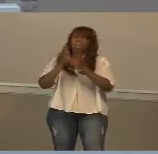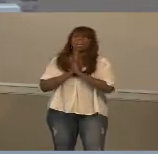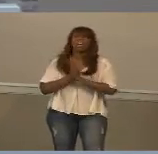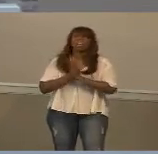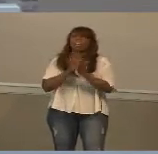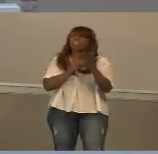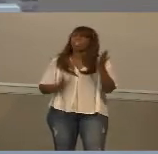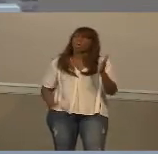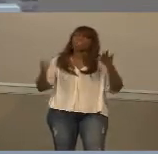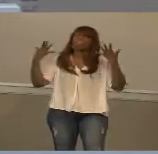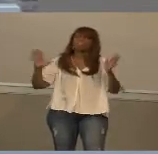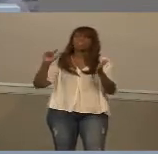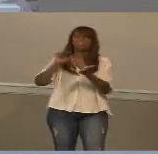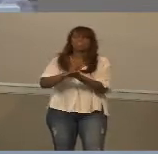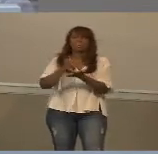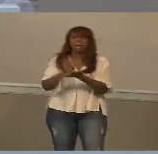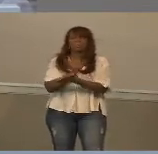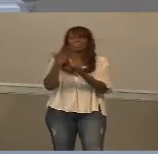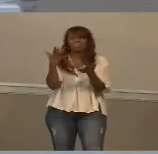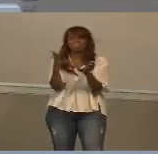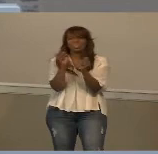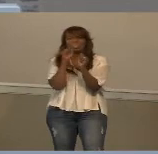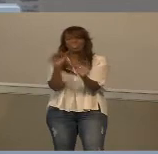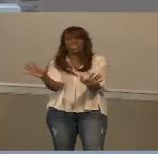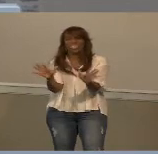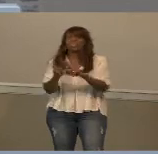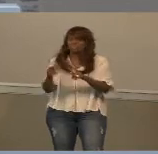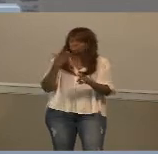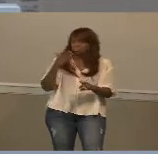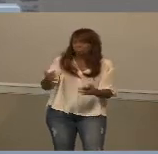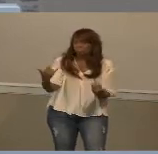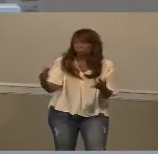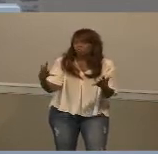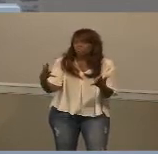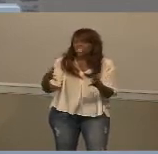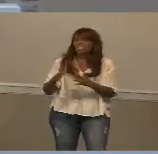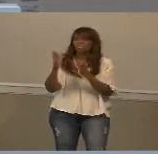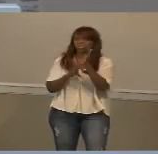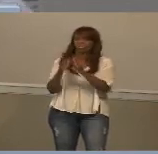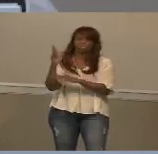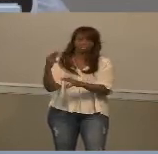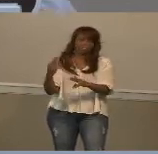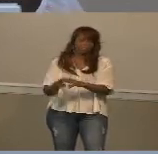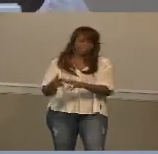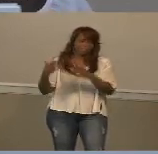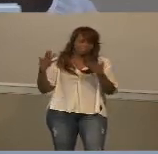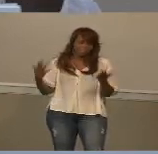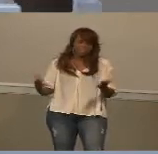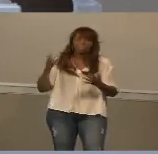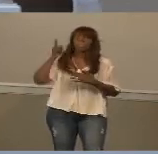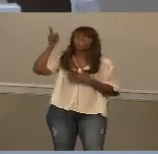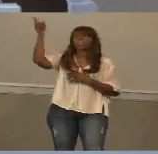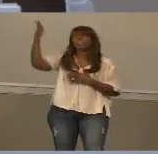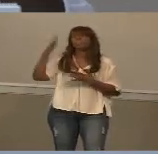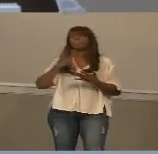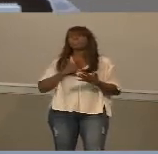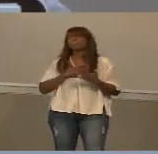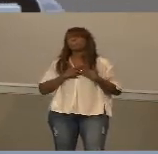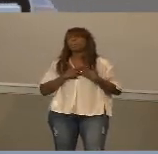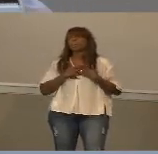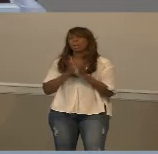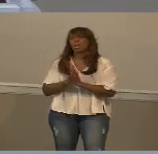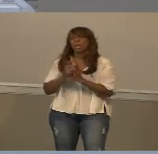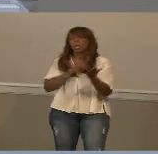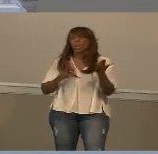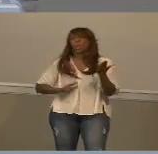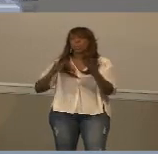word is already blessed, and we thank you in advance for it right now in the name of Jesus. God, we pray that your word go out today and